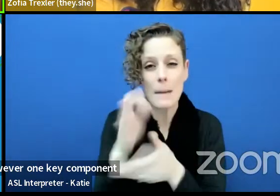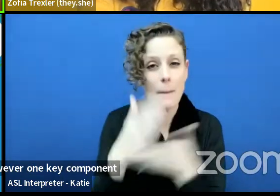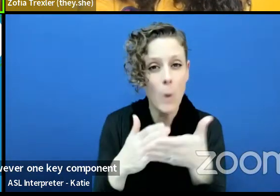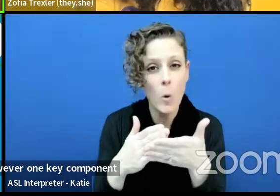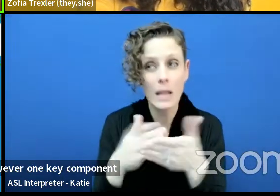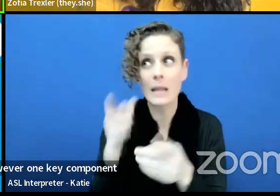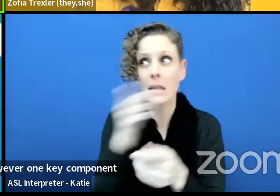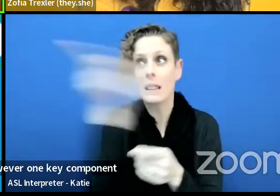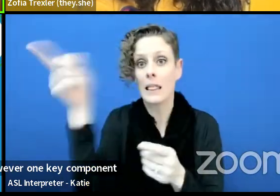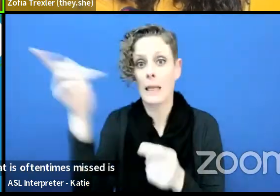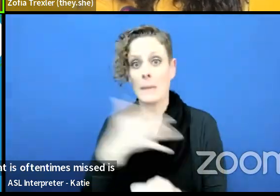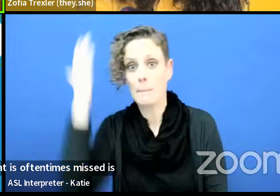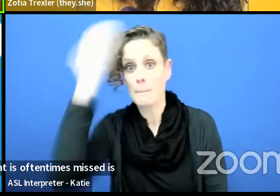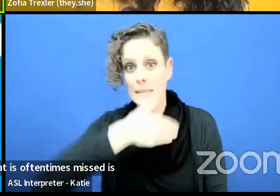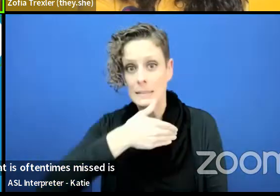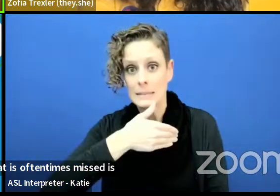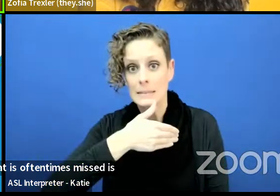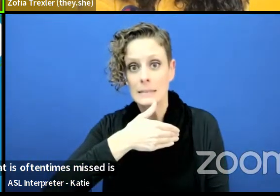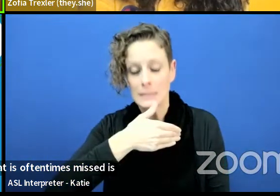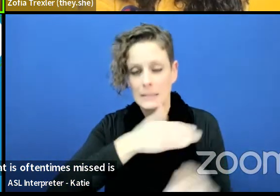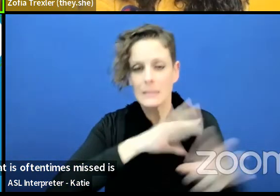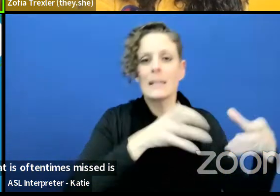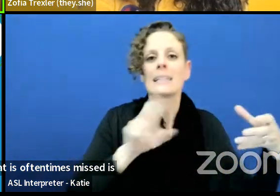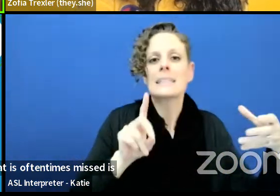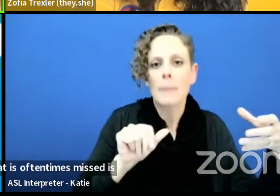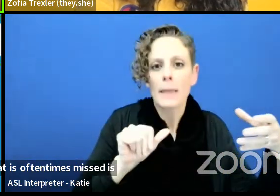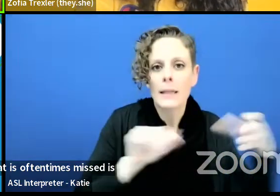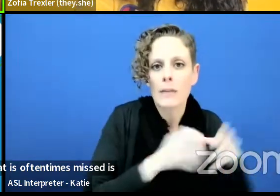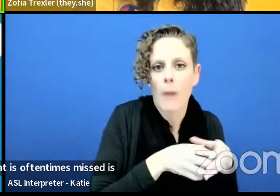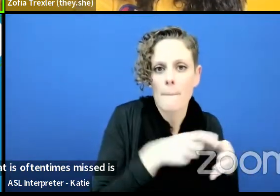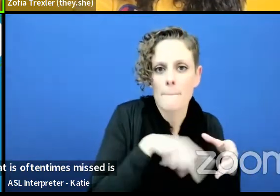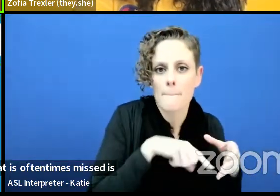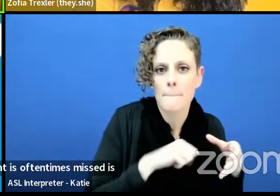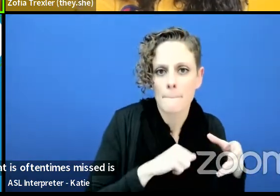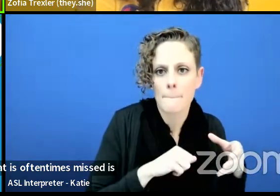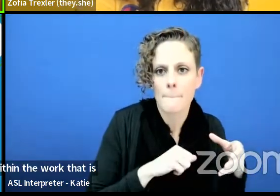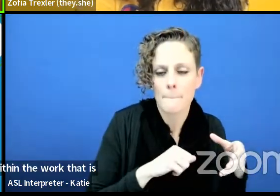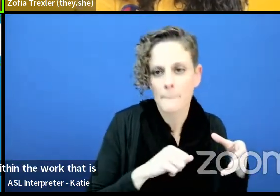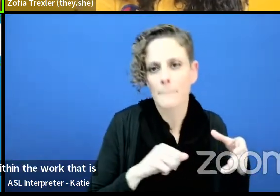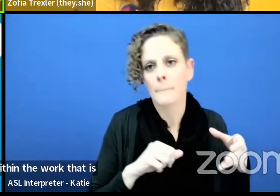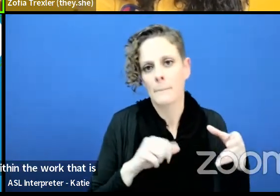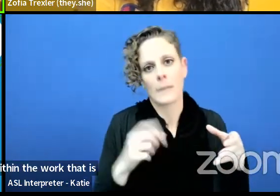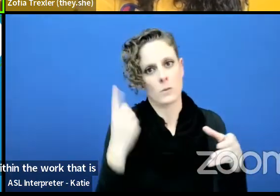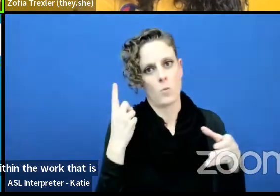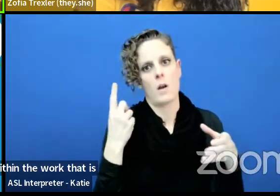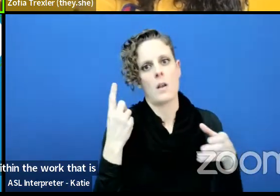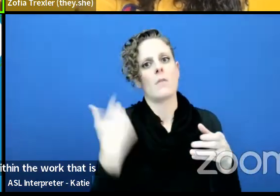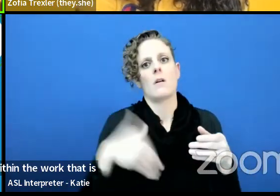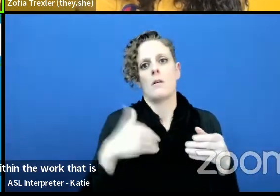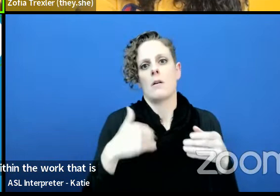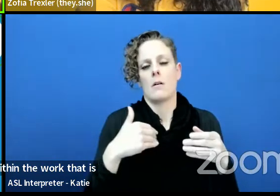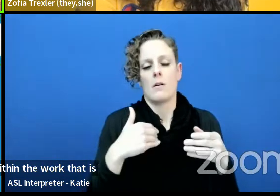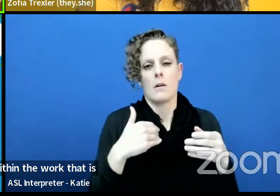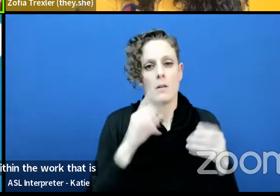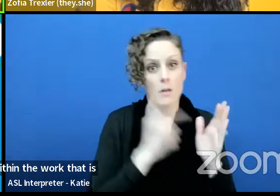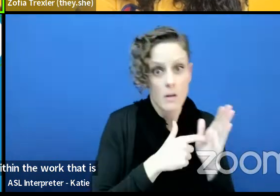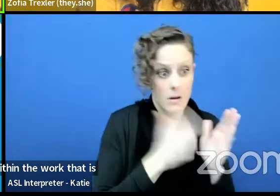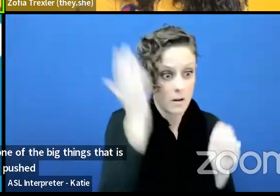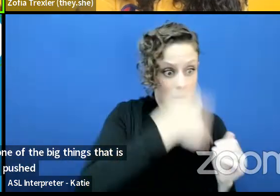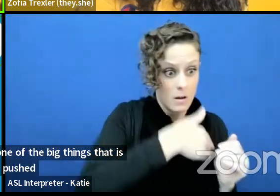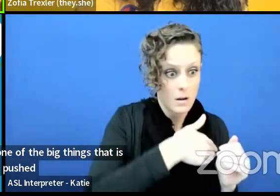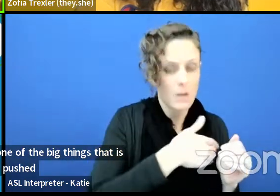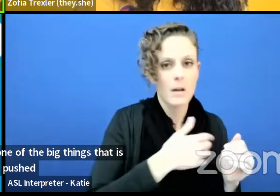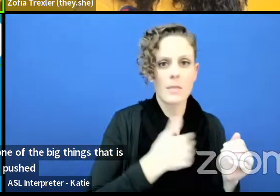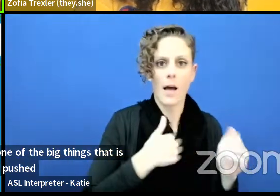realm within the work that is being done. And that is one of the big things that really pushed me into coming